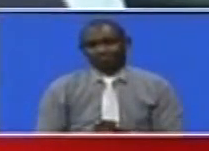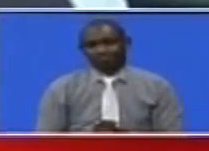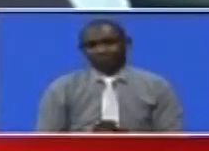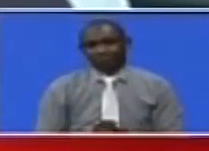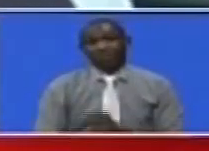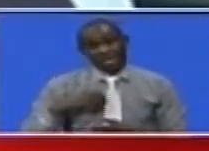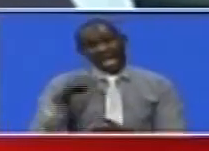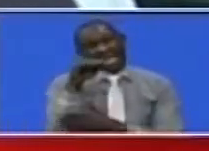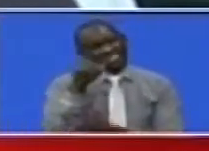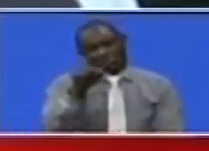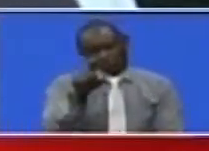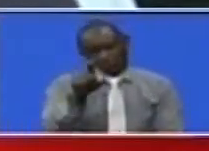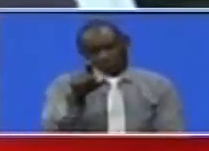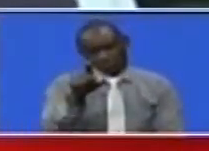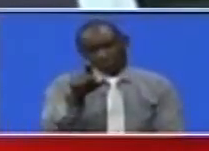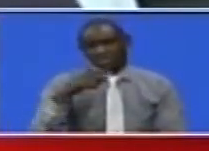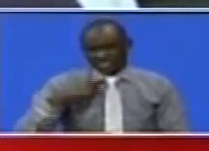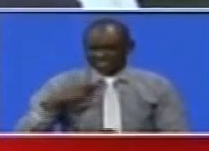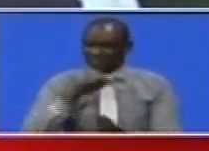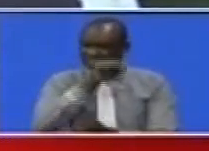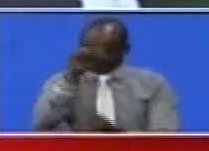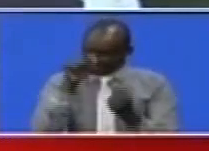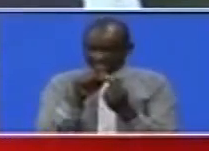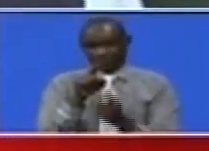I ask you, in particular,